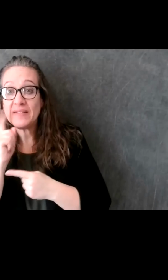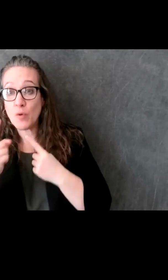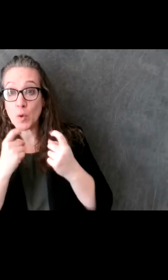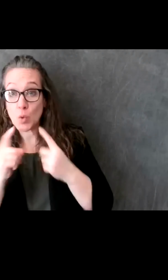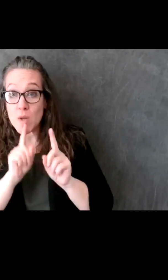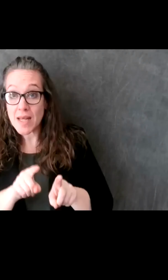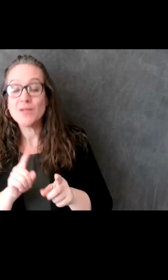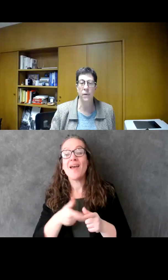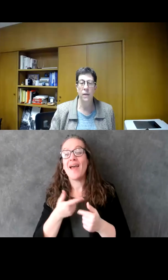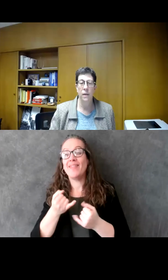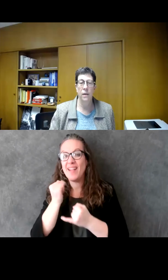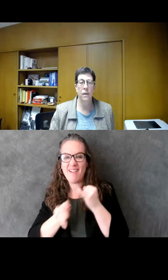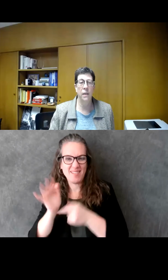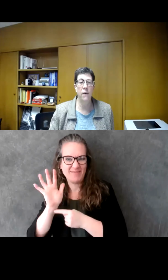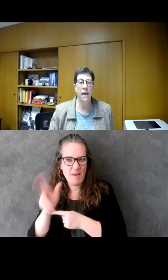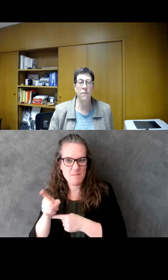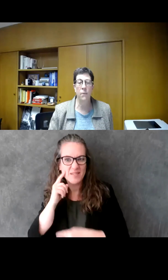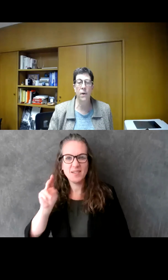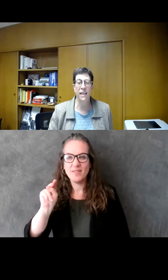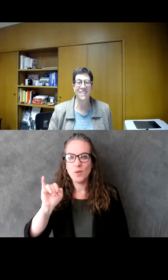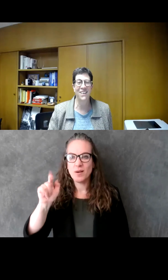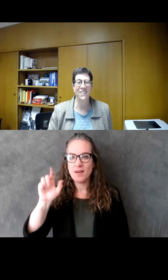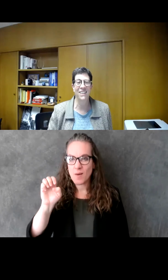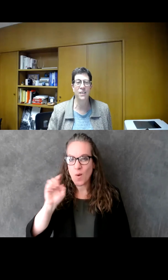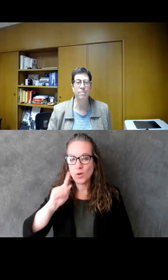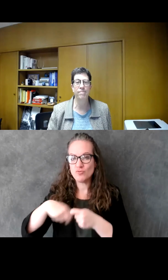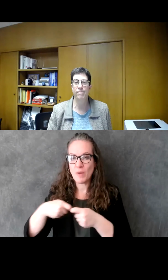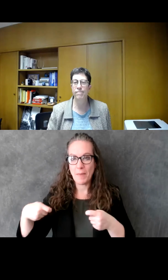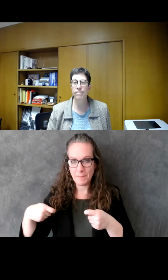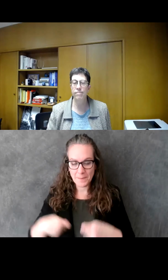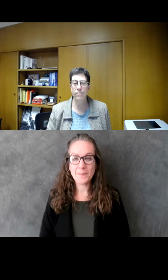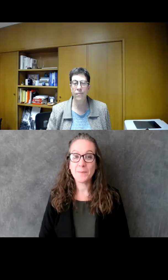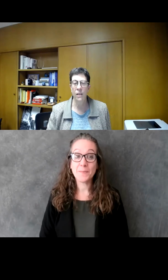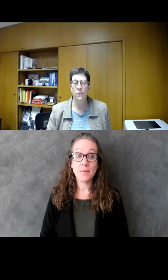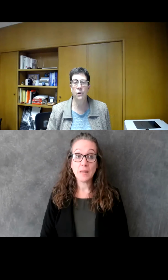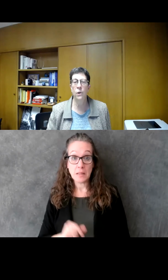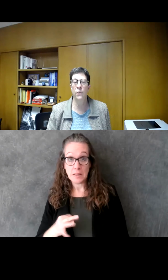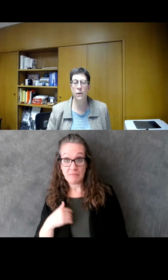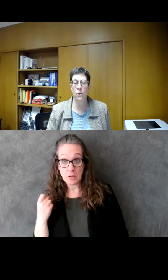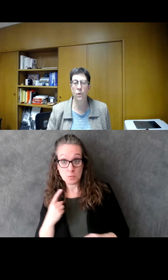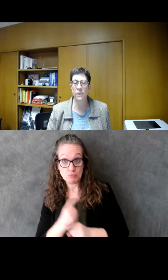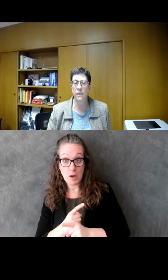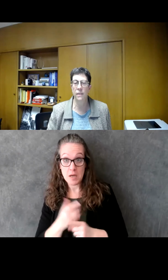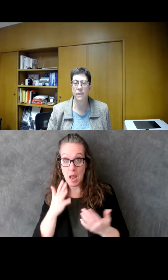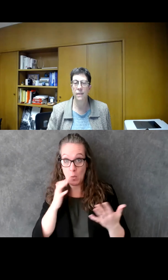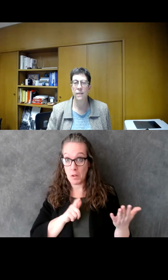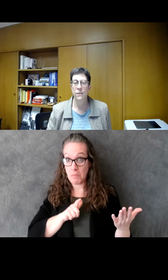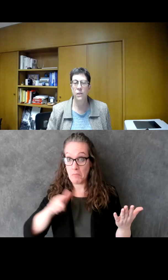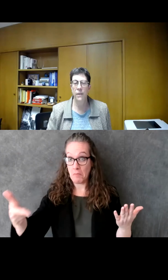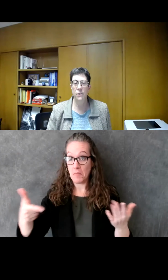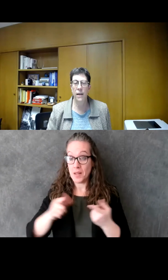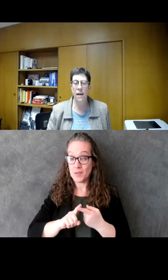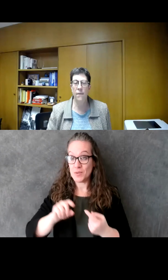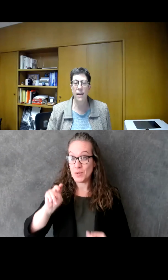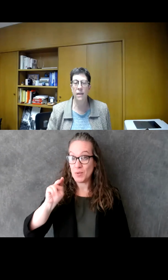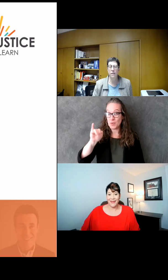for Nicole to wrap up. If I have that right, I'll turn it over to Nicole so that